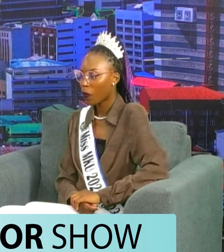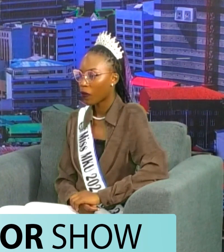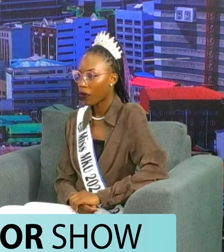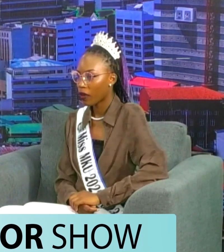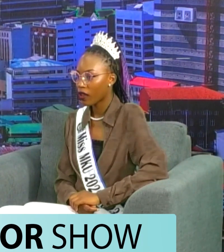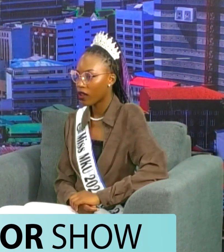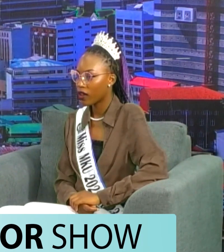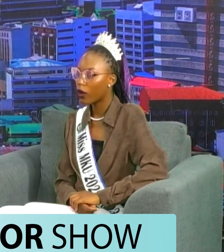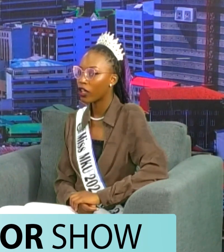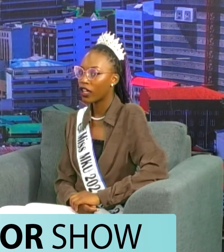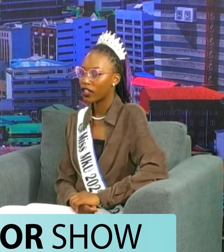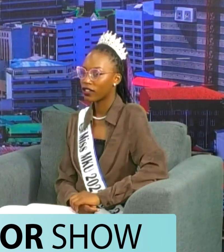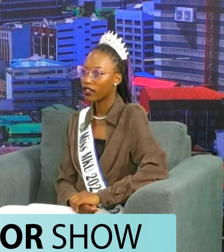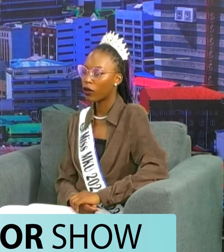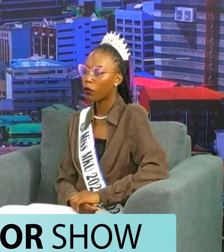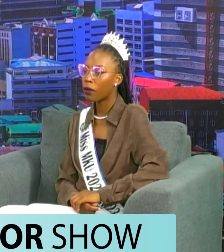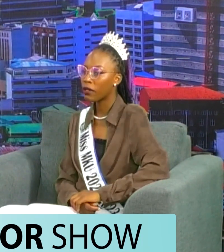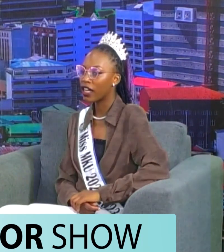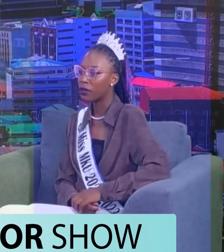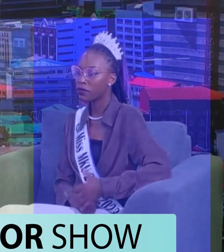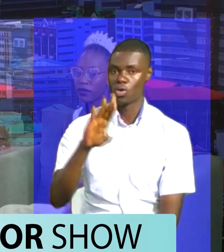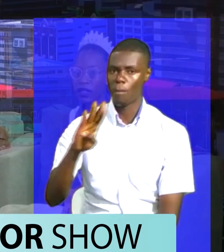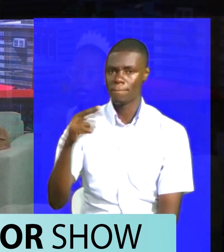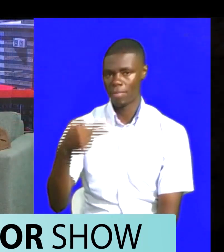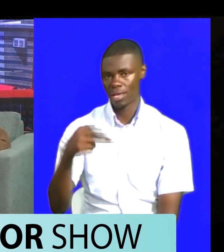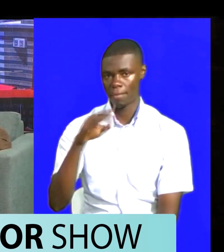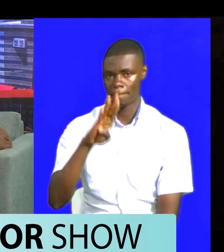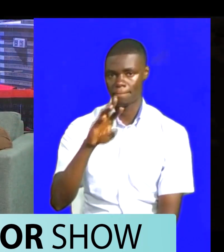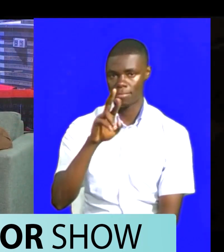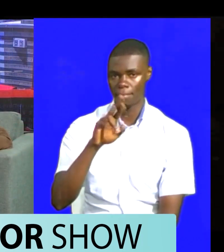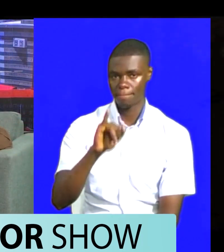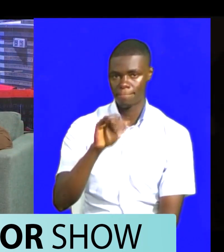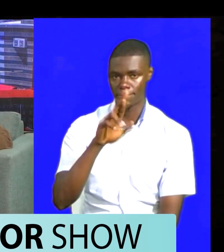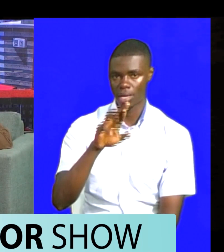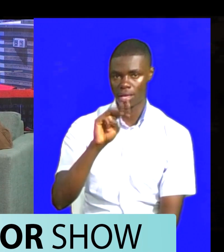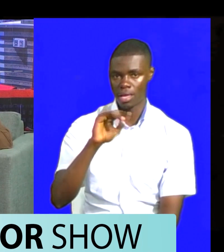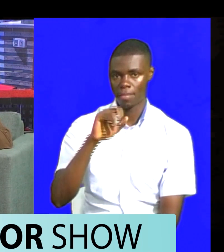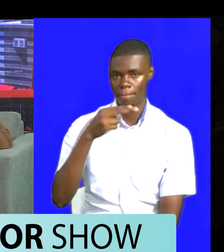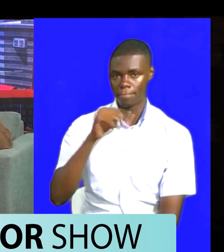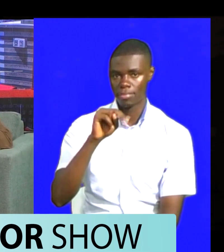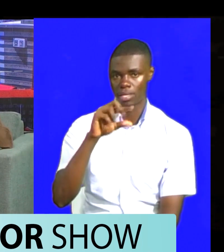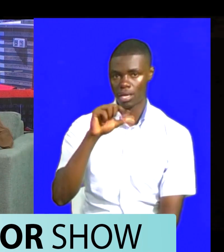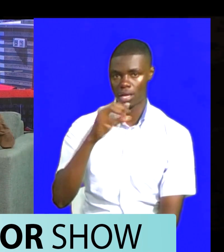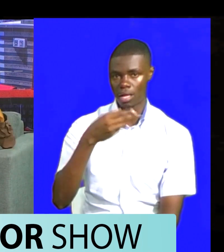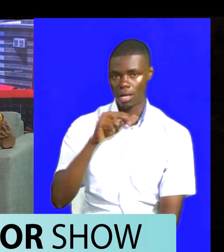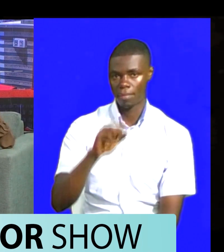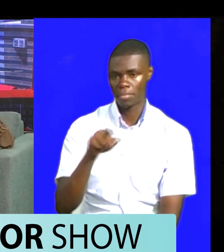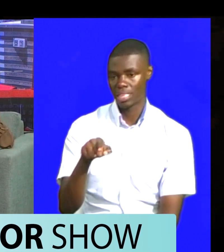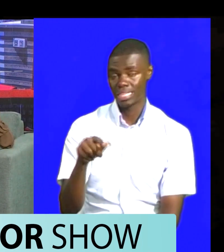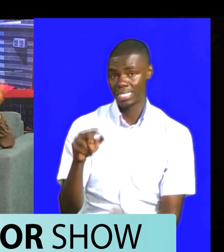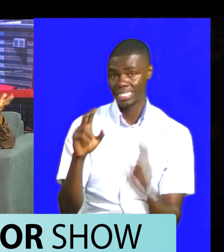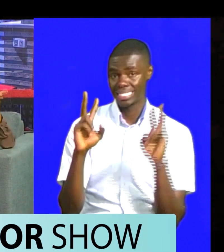No, Miss Birmingham. Oh yeah. So Birmingham is a Kenyan title. I mean, this title,